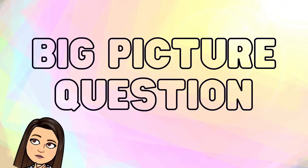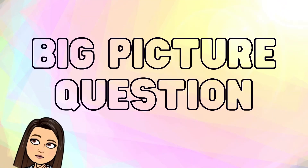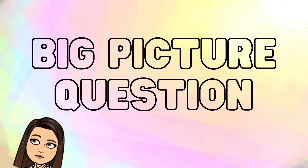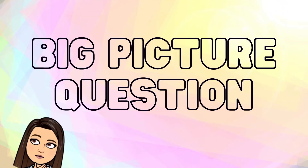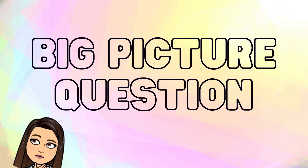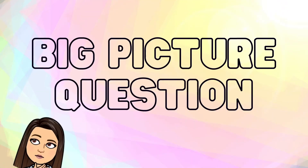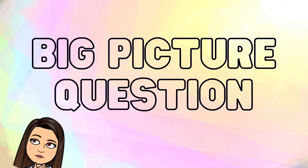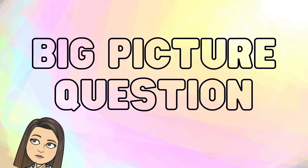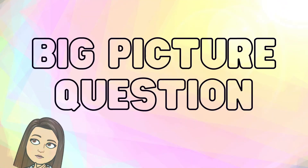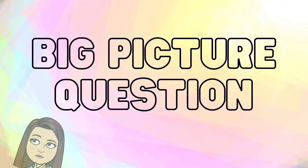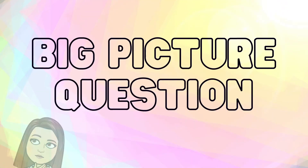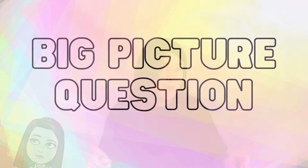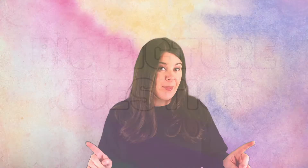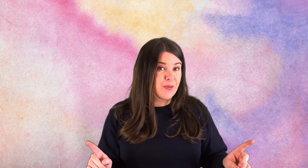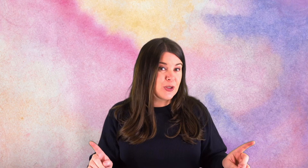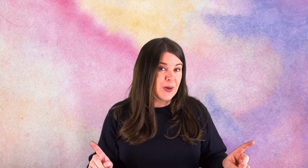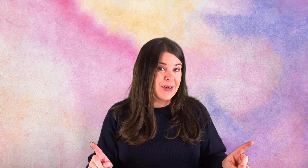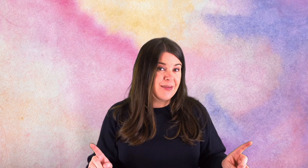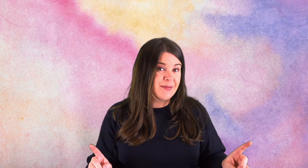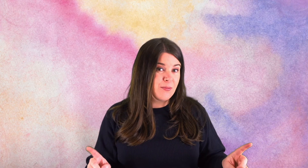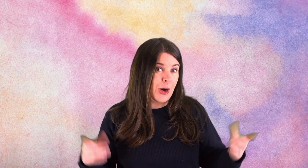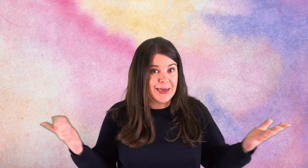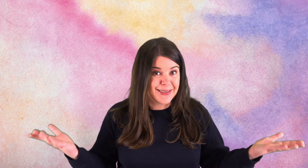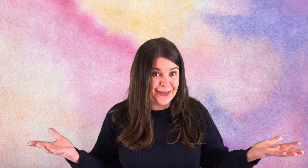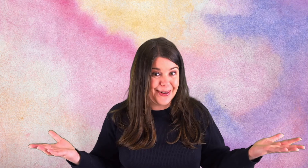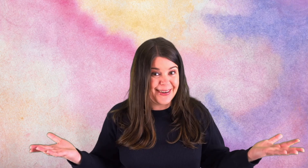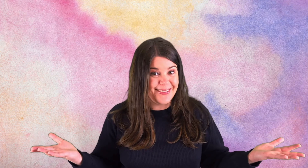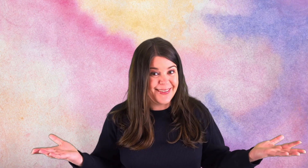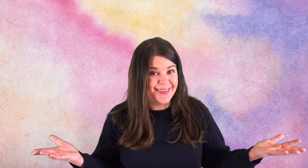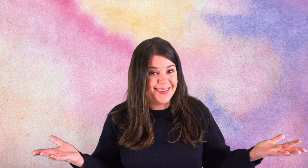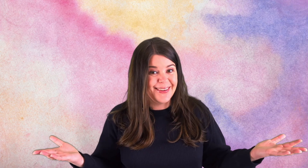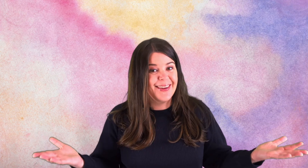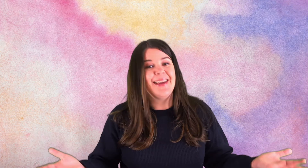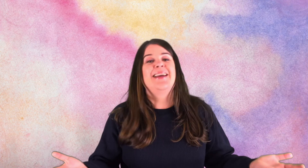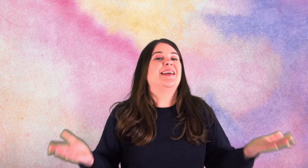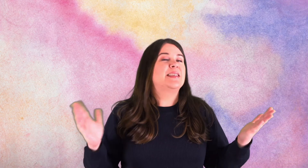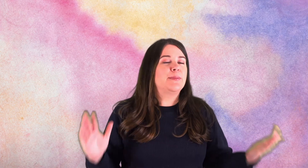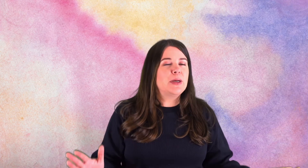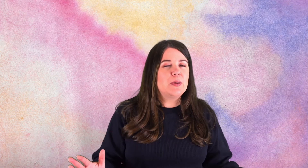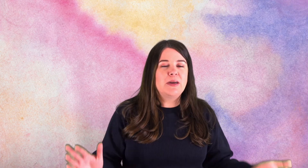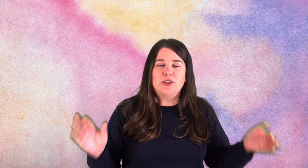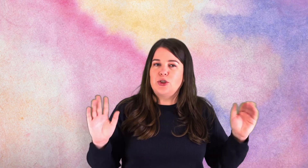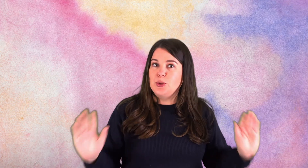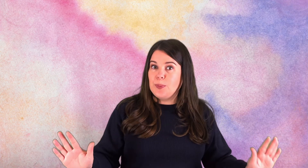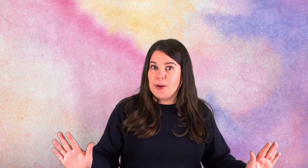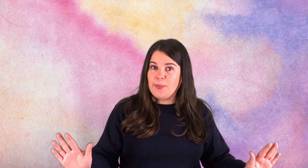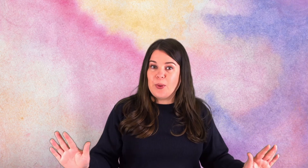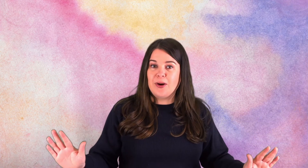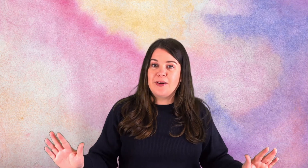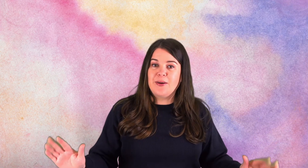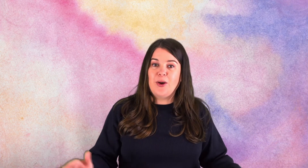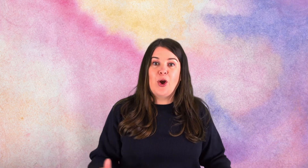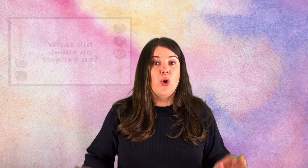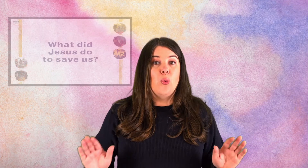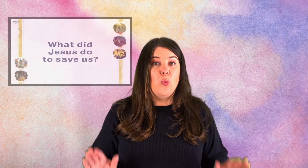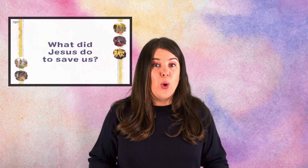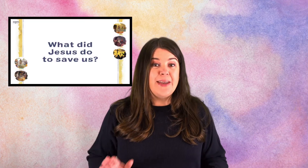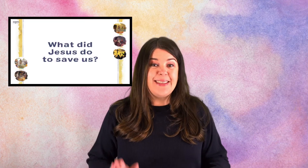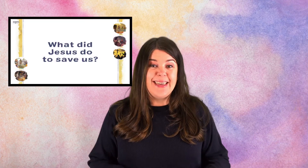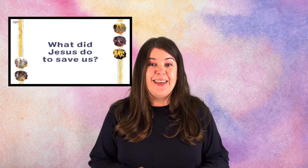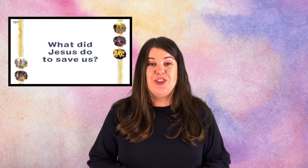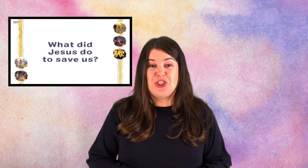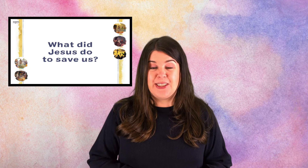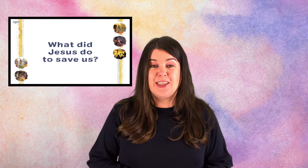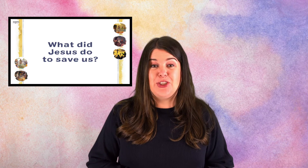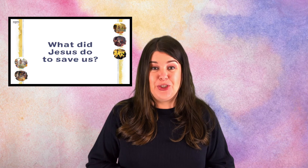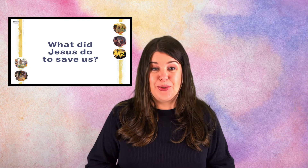big picture question. Anyone remember which one we're asking right now? It's a big one. It's super important. What